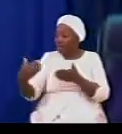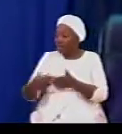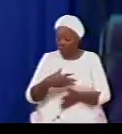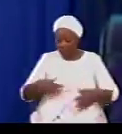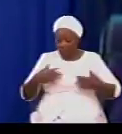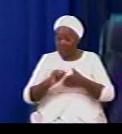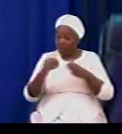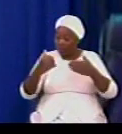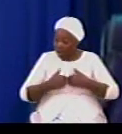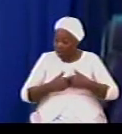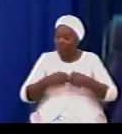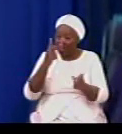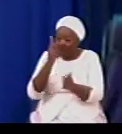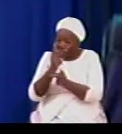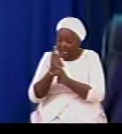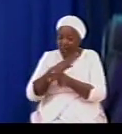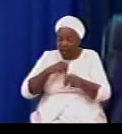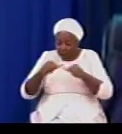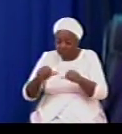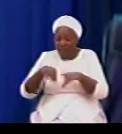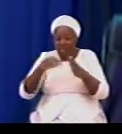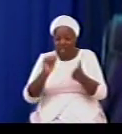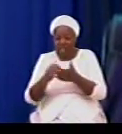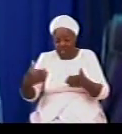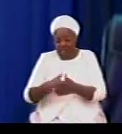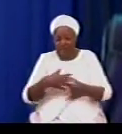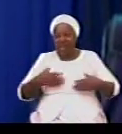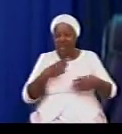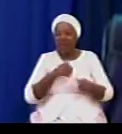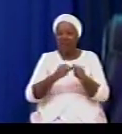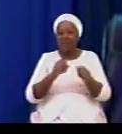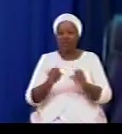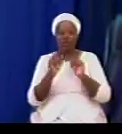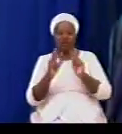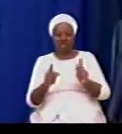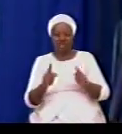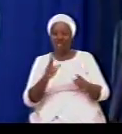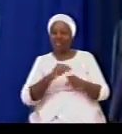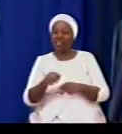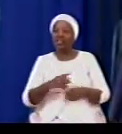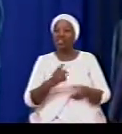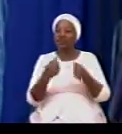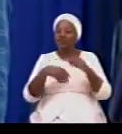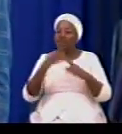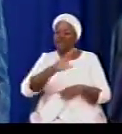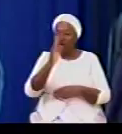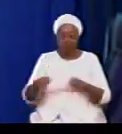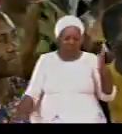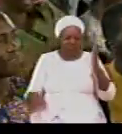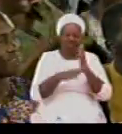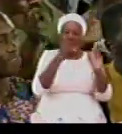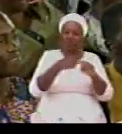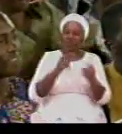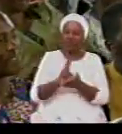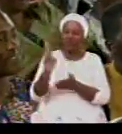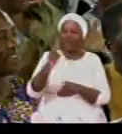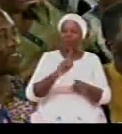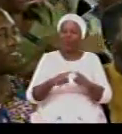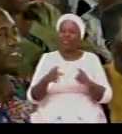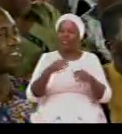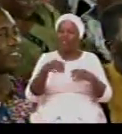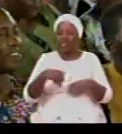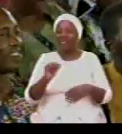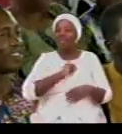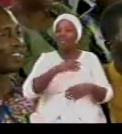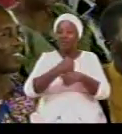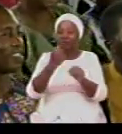didn't throw me out of the university, but I even made a first class leaving that university. What I'm telling